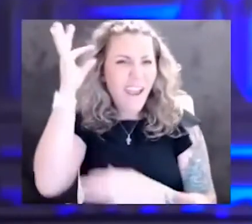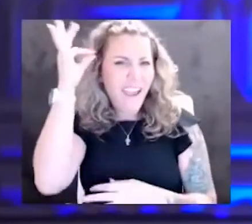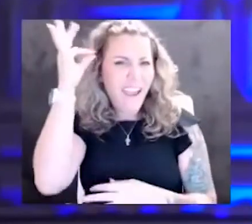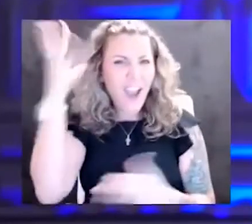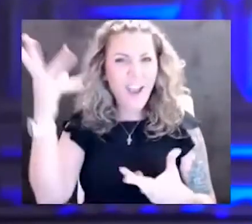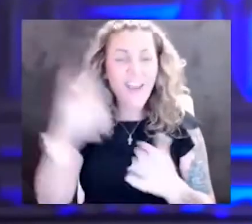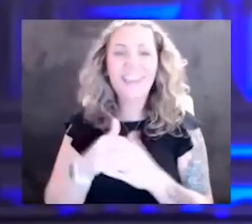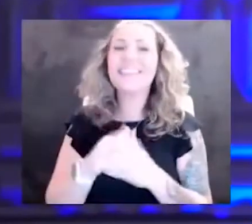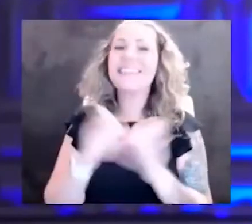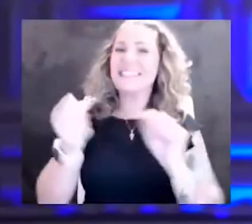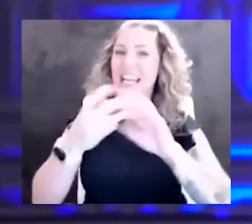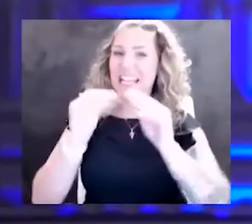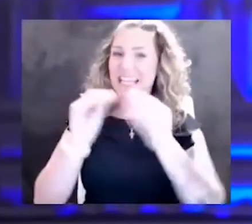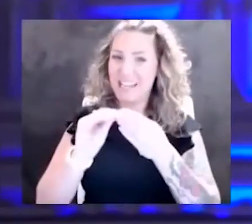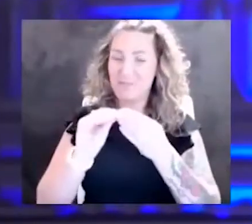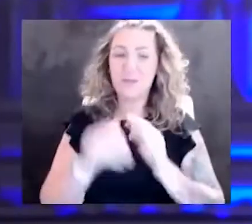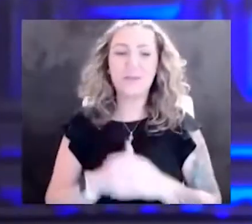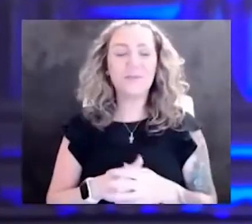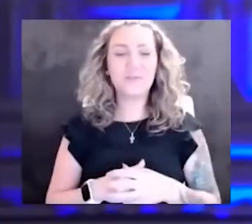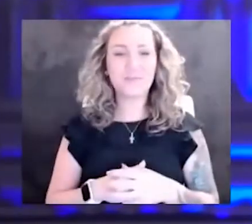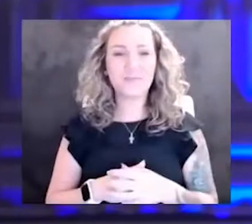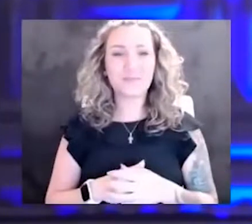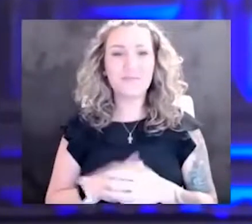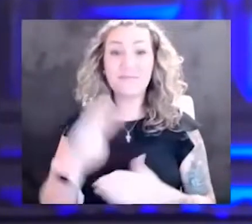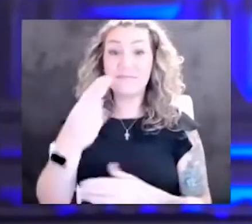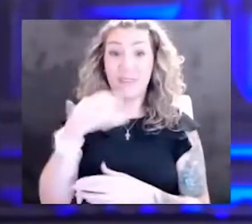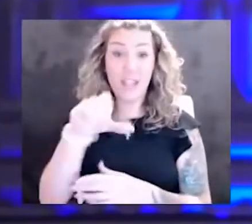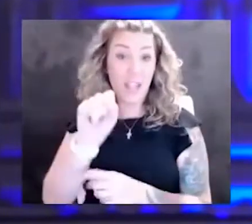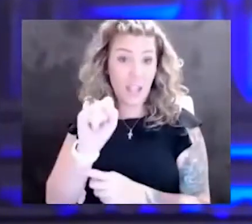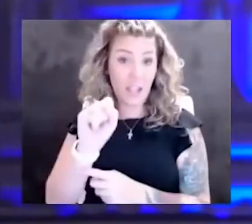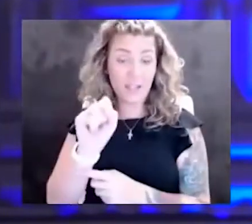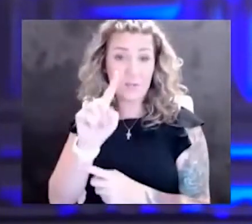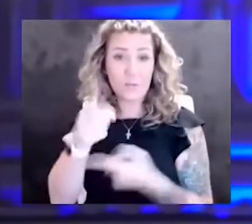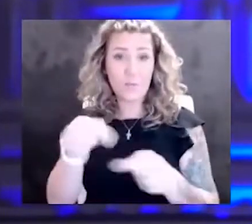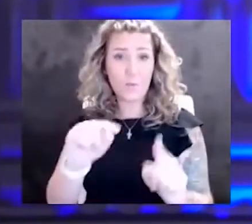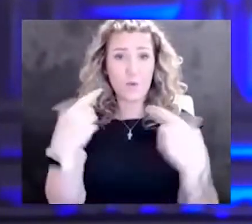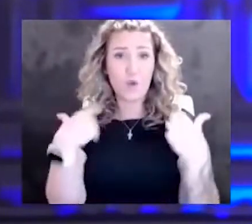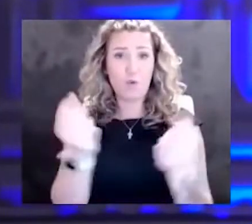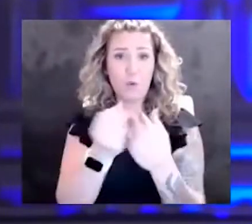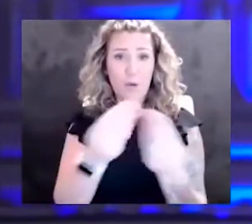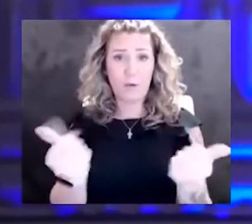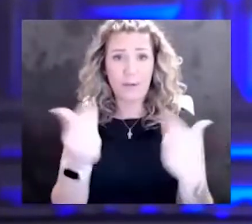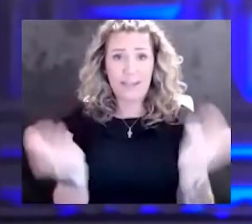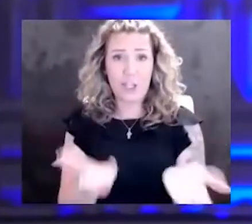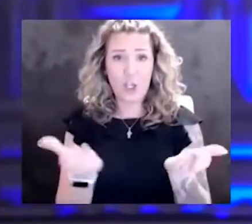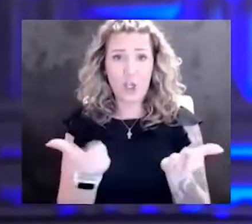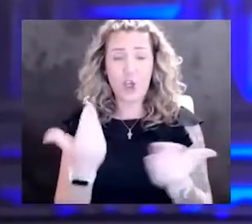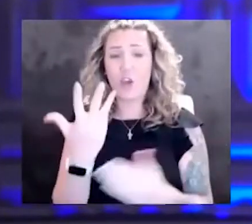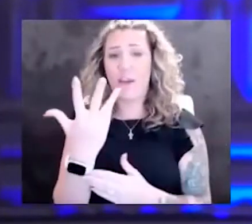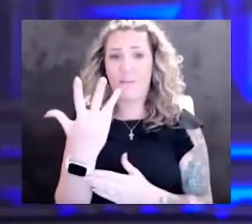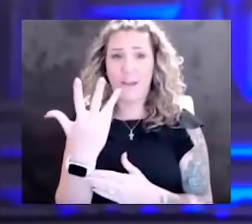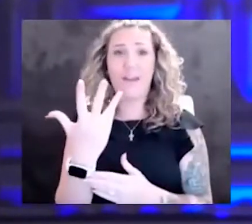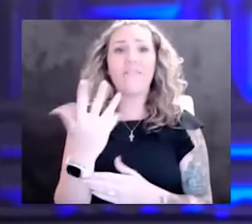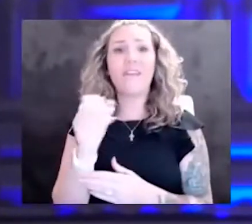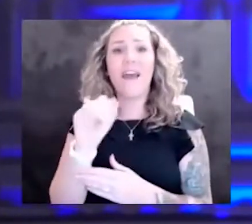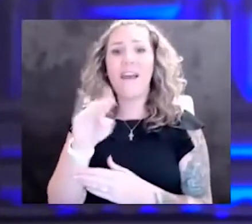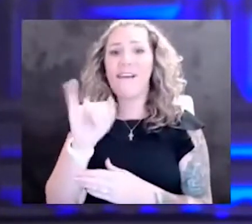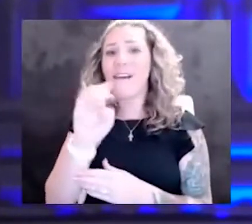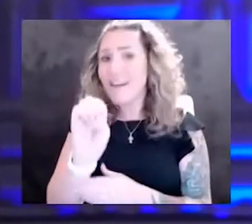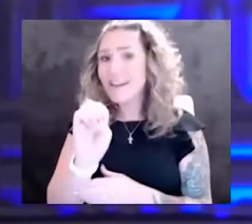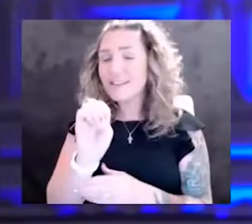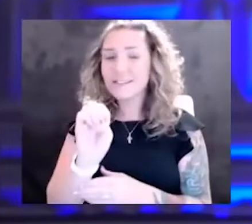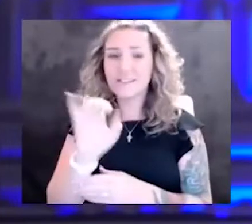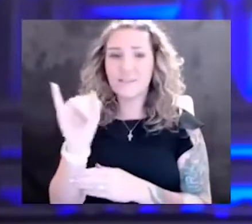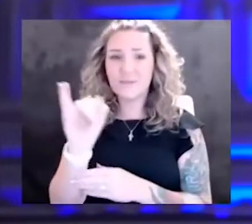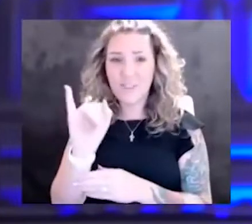of the numbers. You know, Hays has 1 in recovery only. We here at the health system have 5 active infections with 1 in the ICU, none